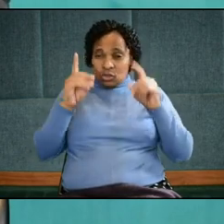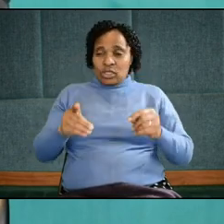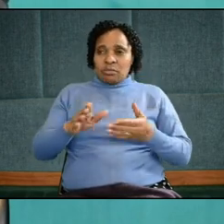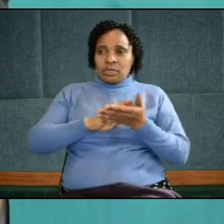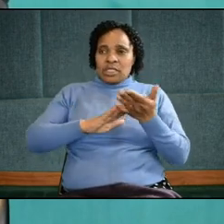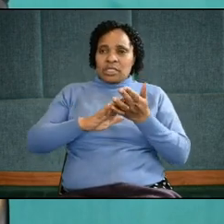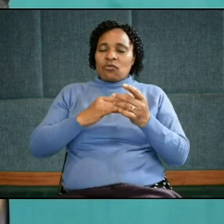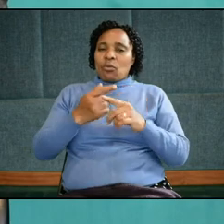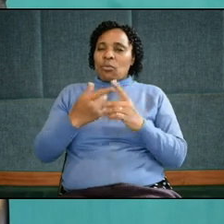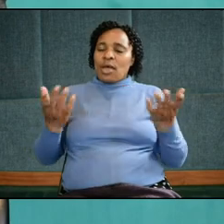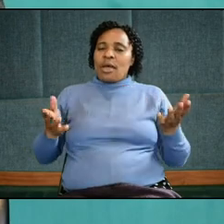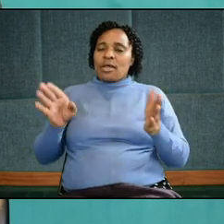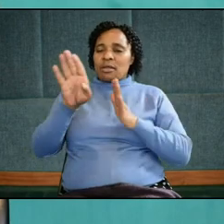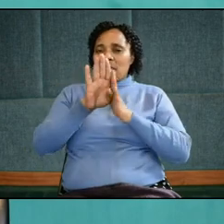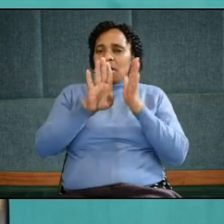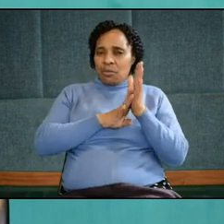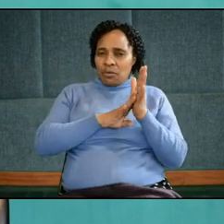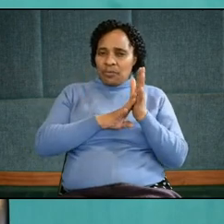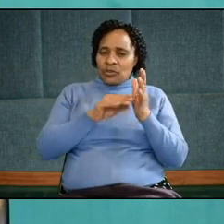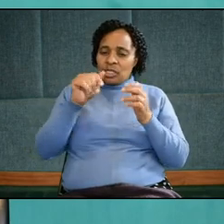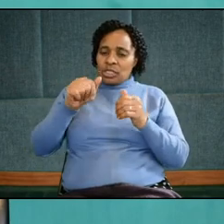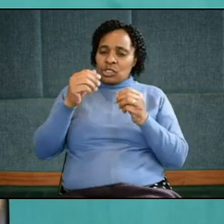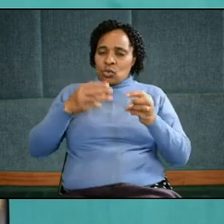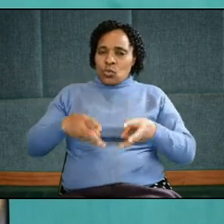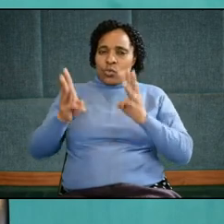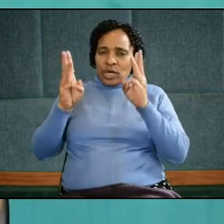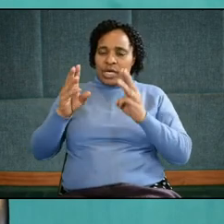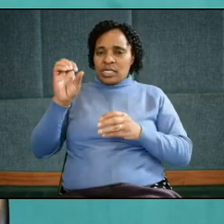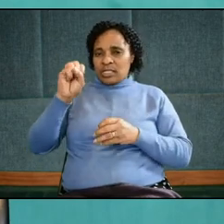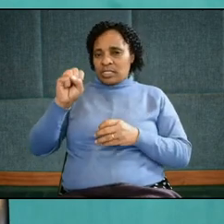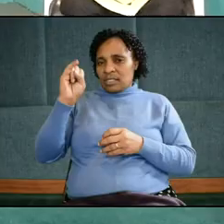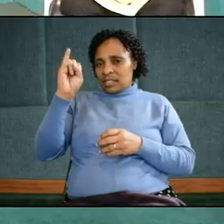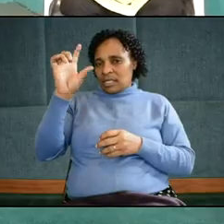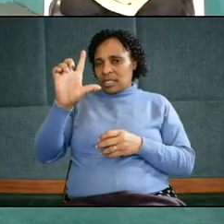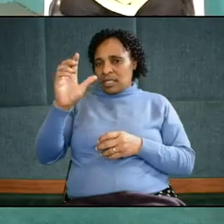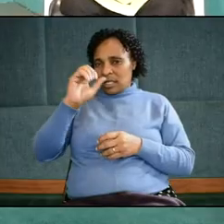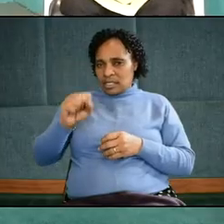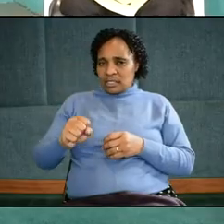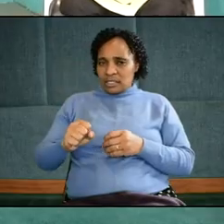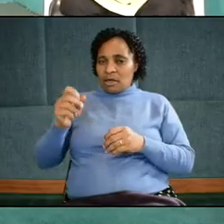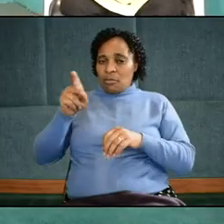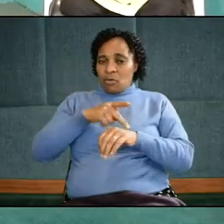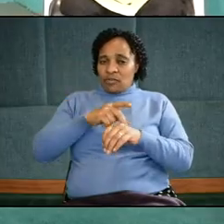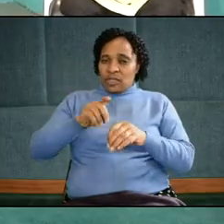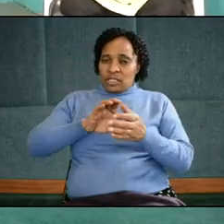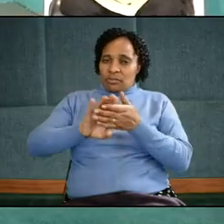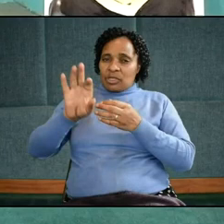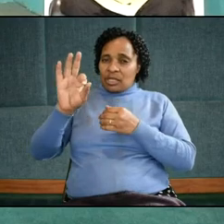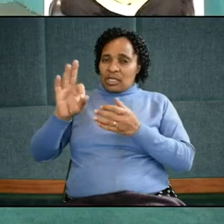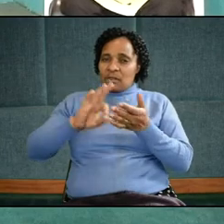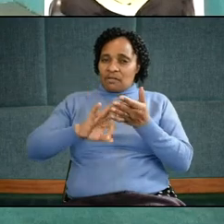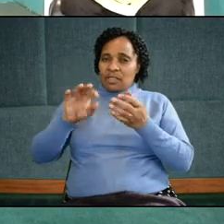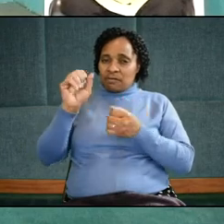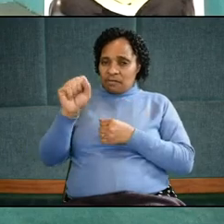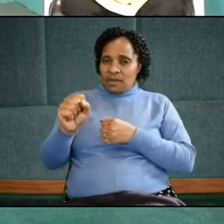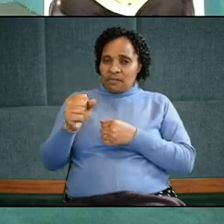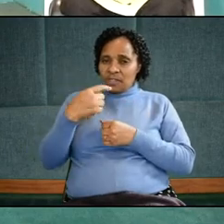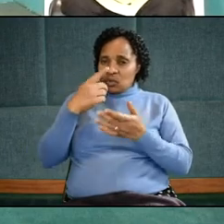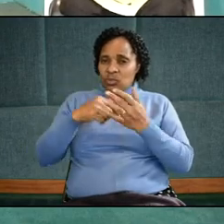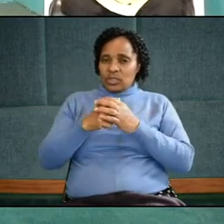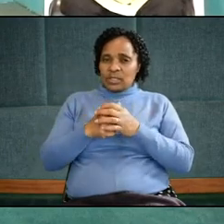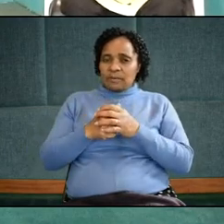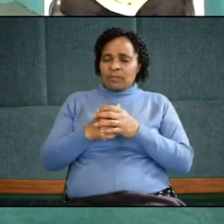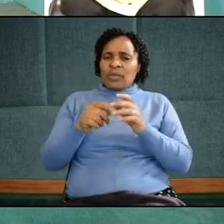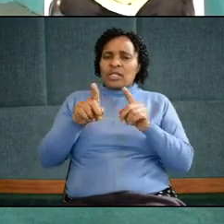Bible, right? Mm-hmm. And on that note, Silas, Proverbs 3 verse 5. Proverbs 3 verse 5, it says, trust